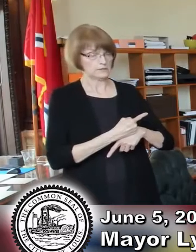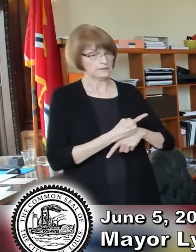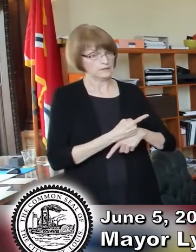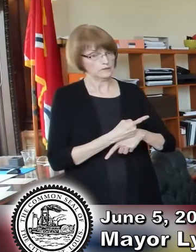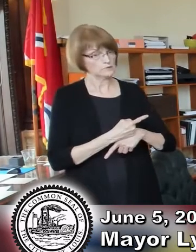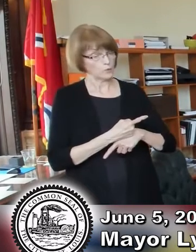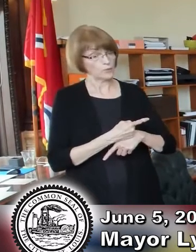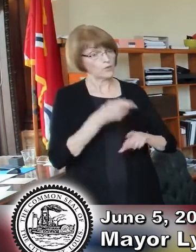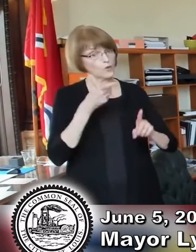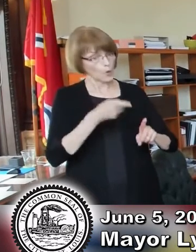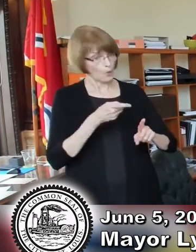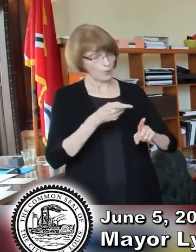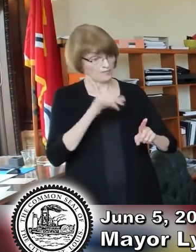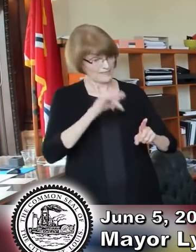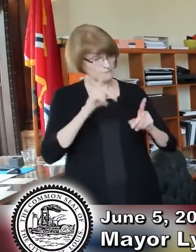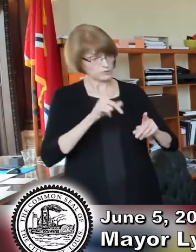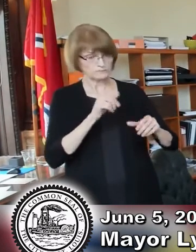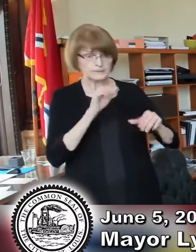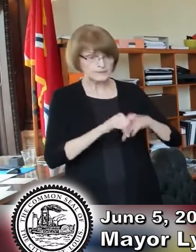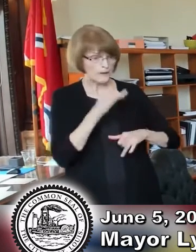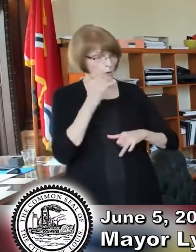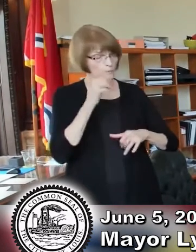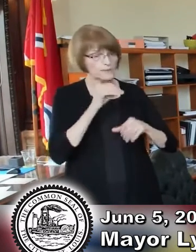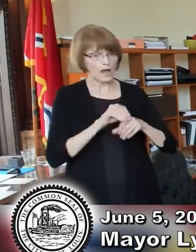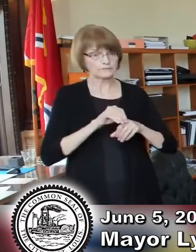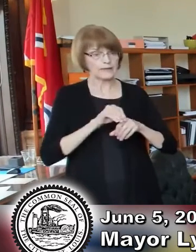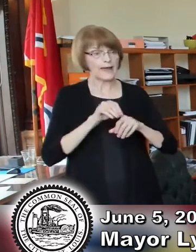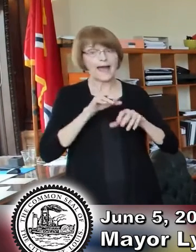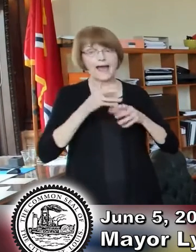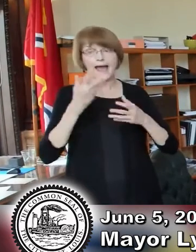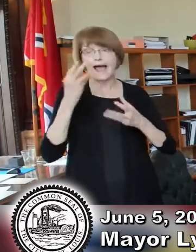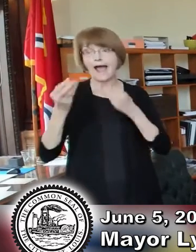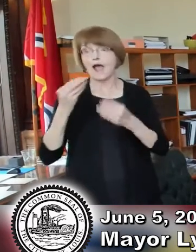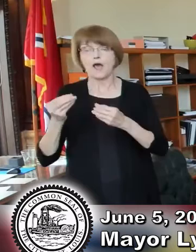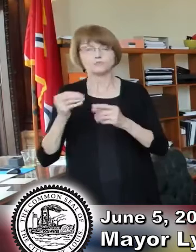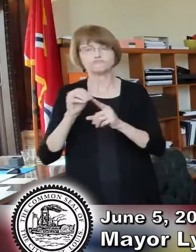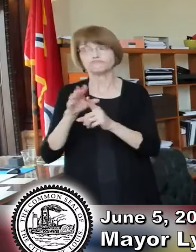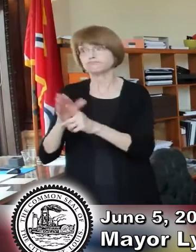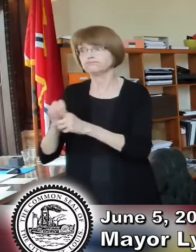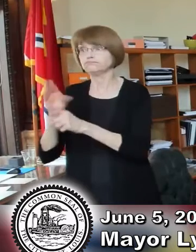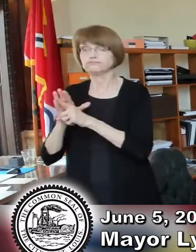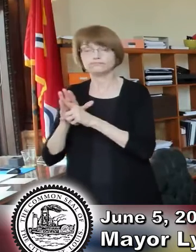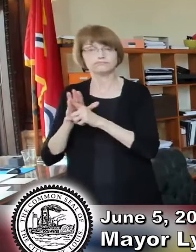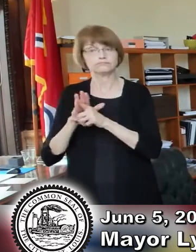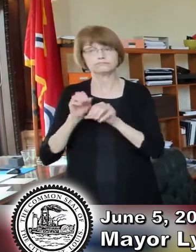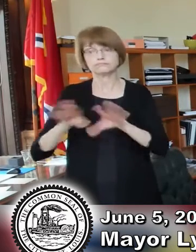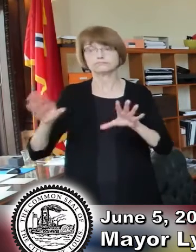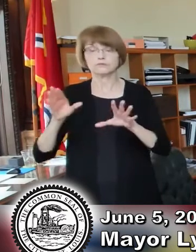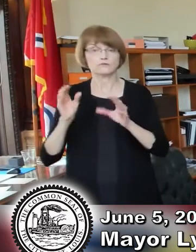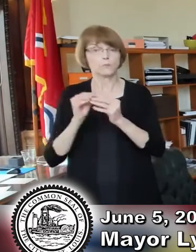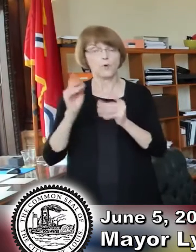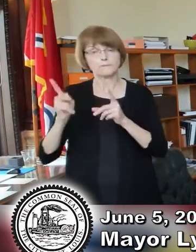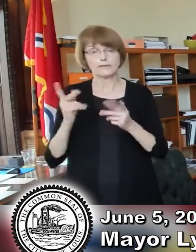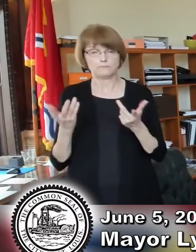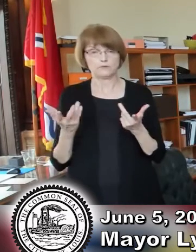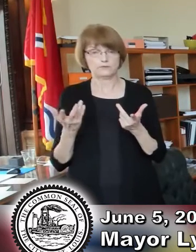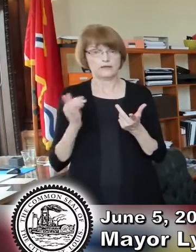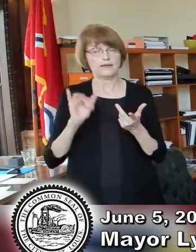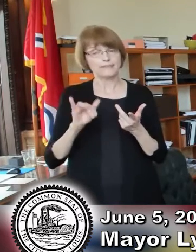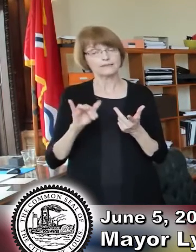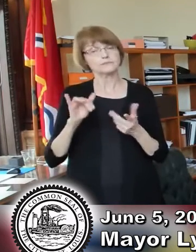exposed more people. That's really the key, and that's why doing more testing is so important, to identify positive cases and be able